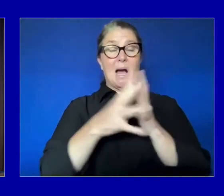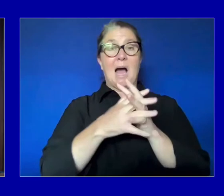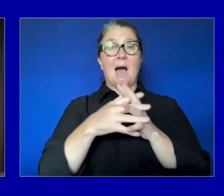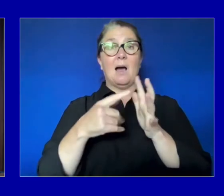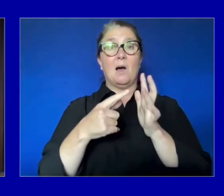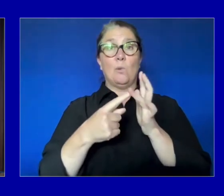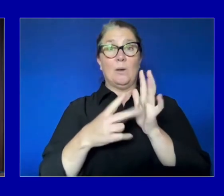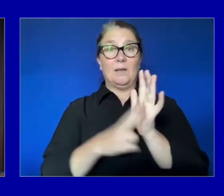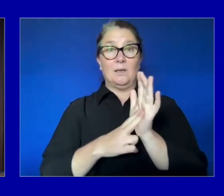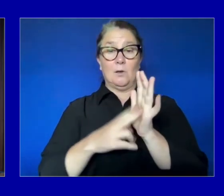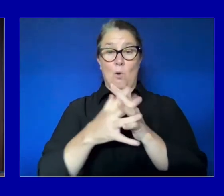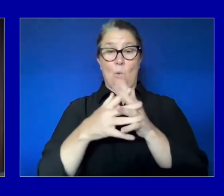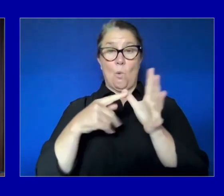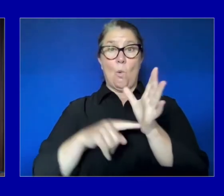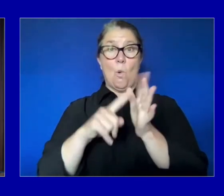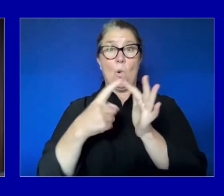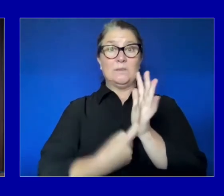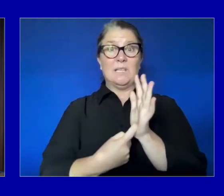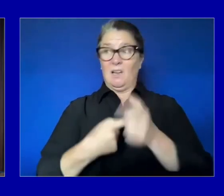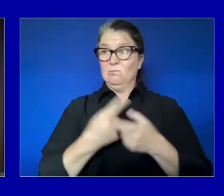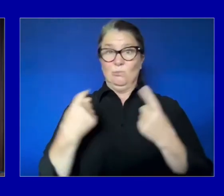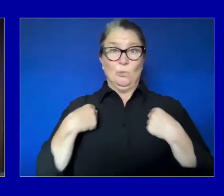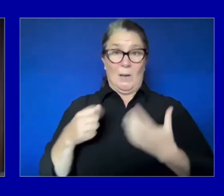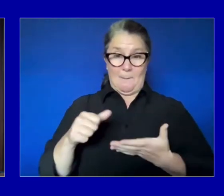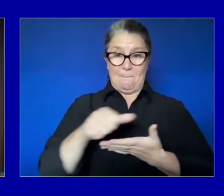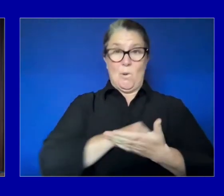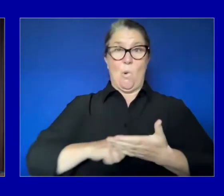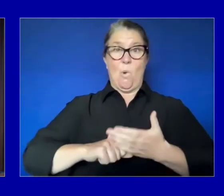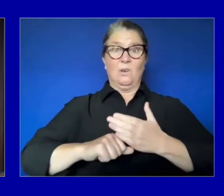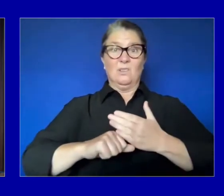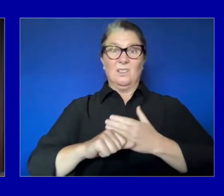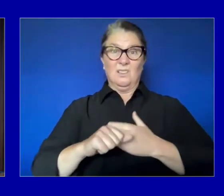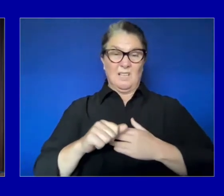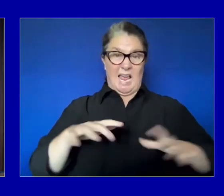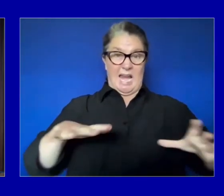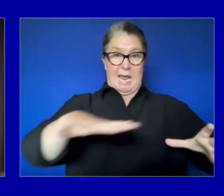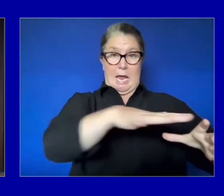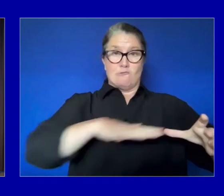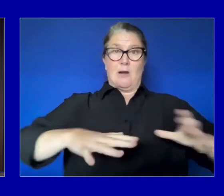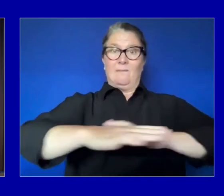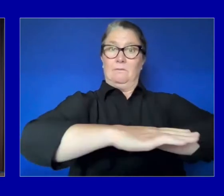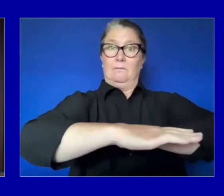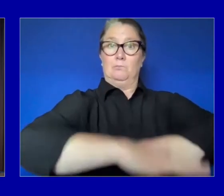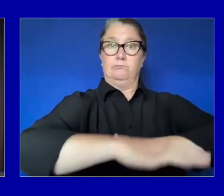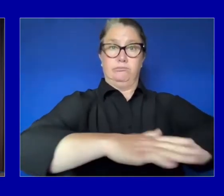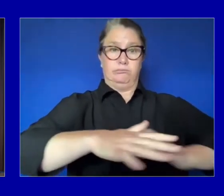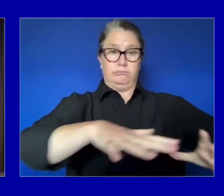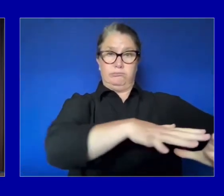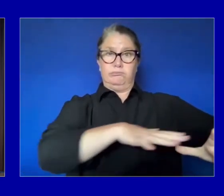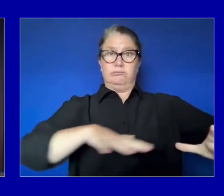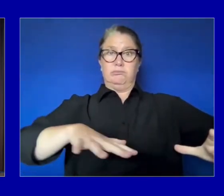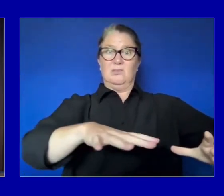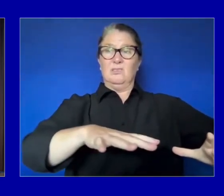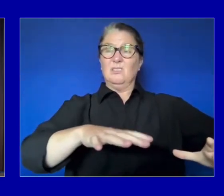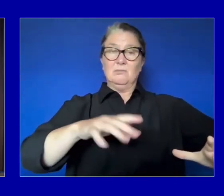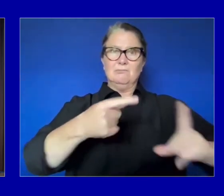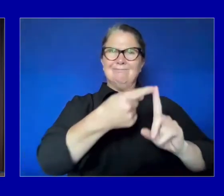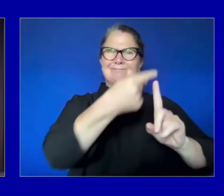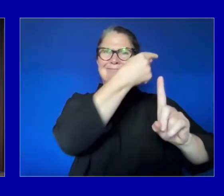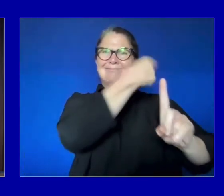down at the Bostock at Balan. And that's the first for our mob to actually own something that, um, was taken away from us.